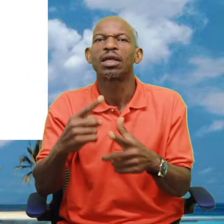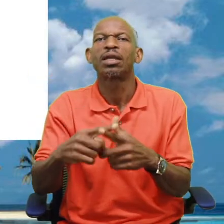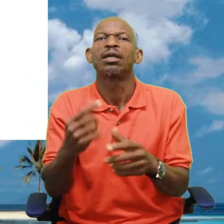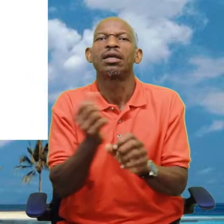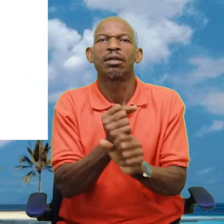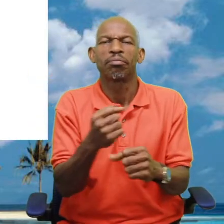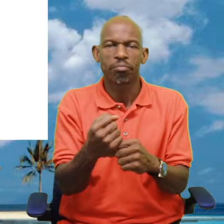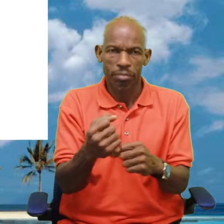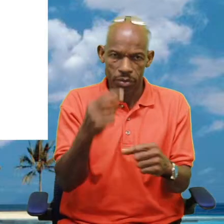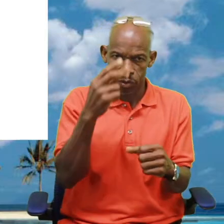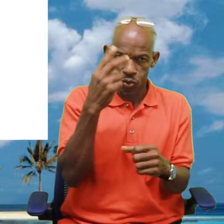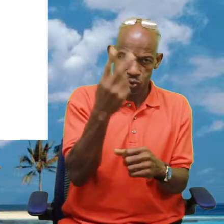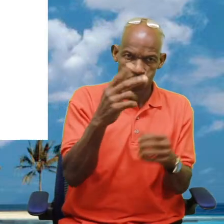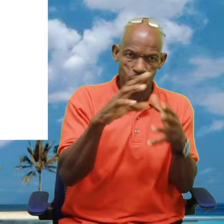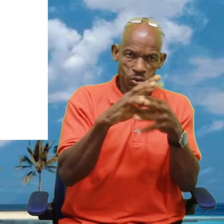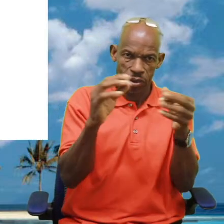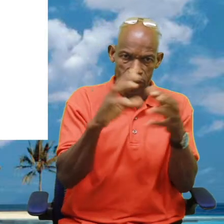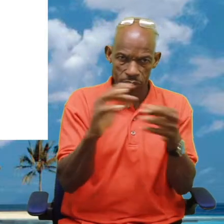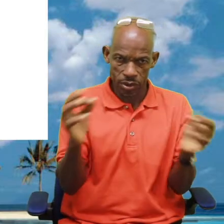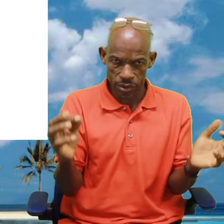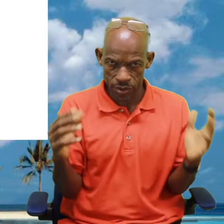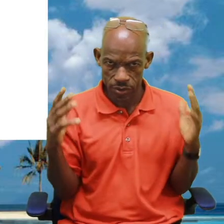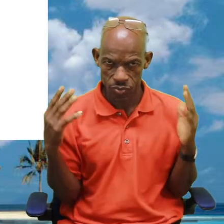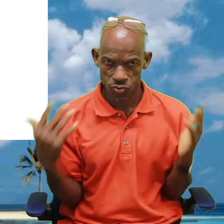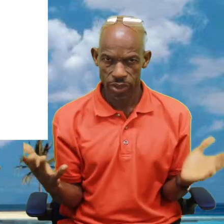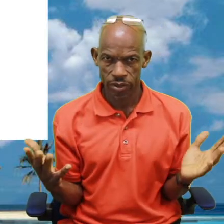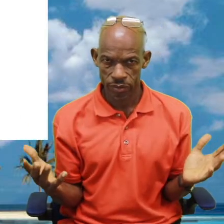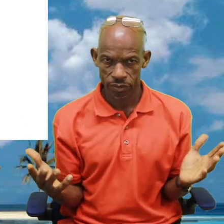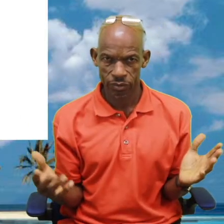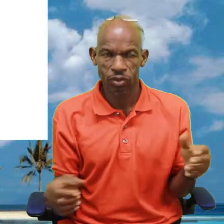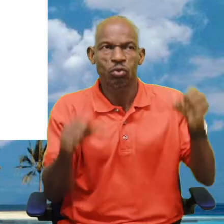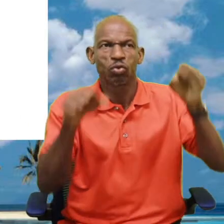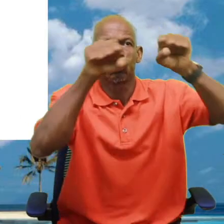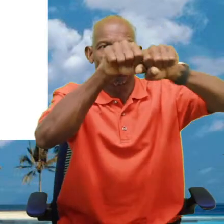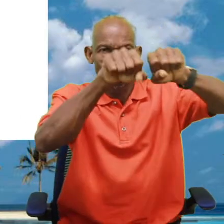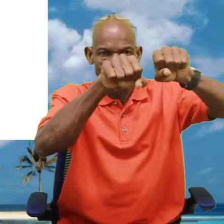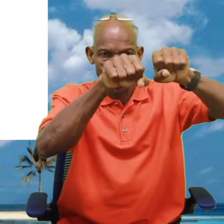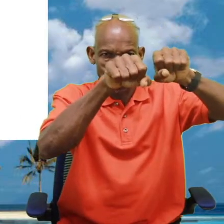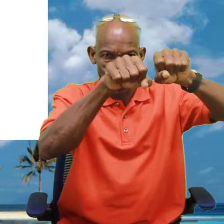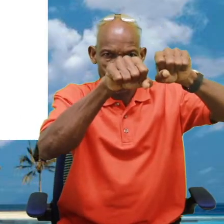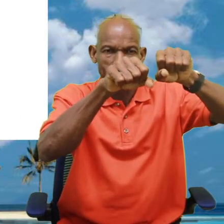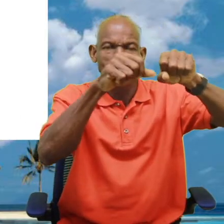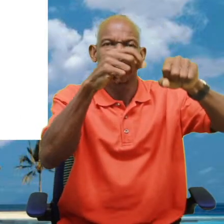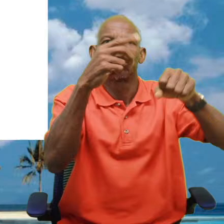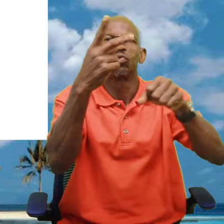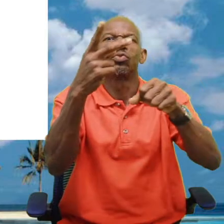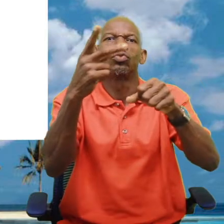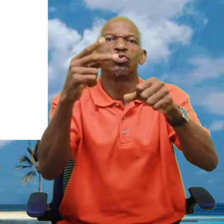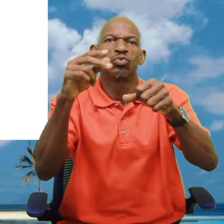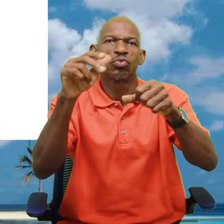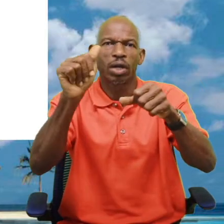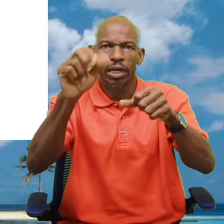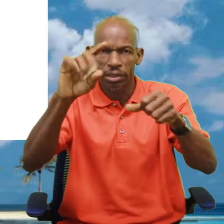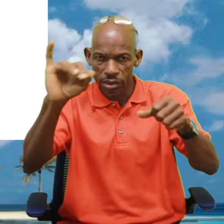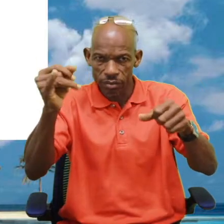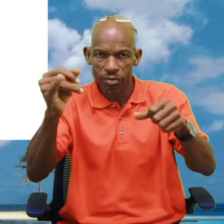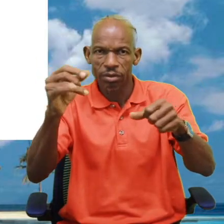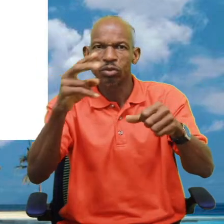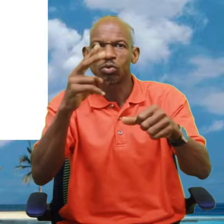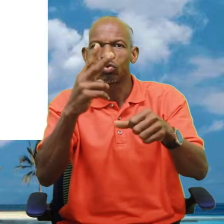So for the show, you're writing 2 sentences with the 2 adjectives and also for the island. Okay?